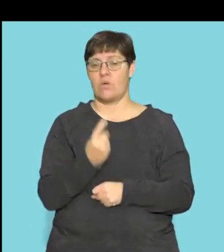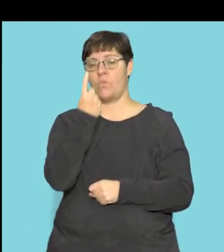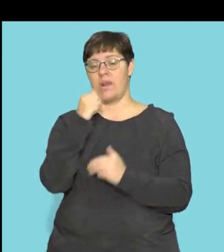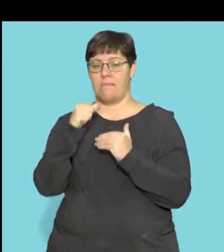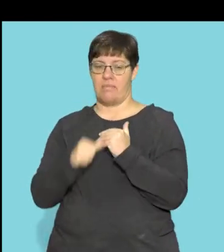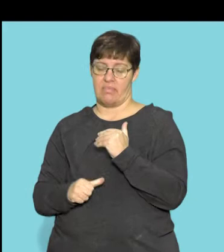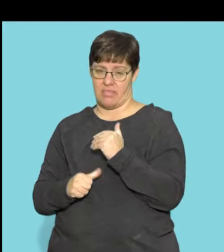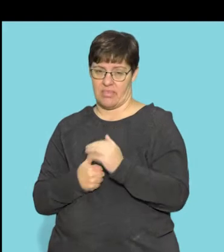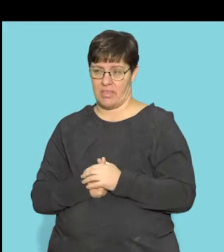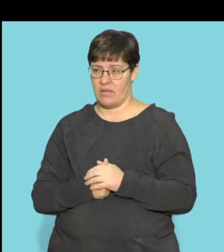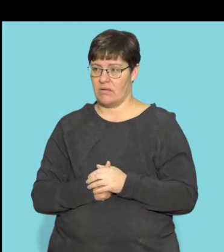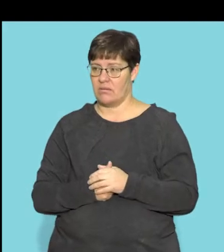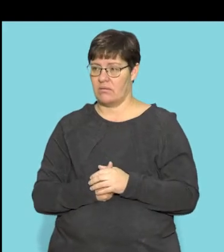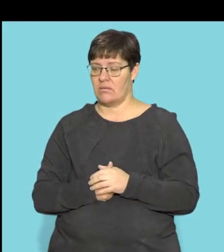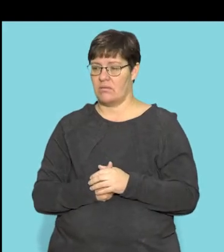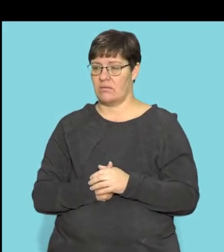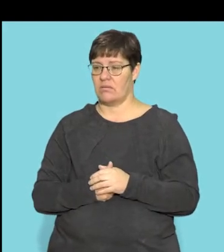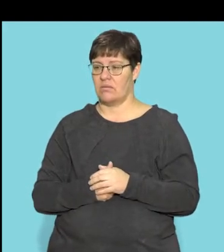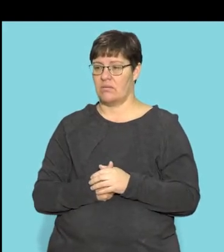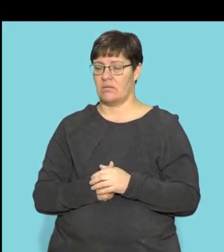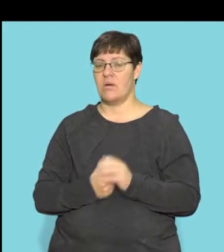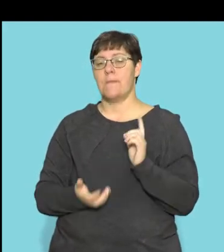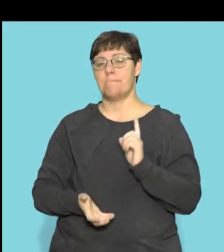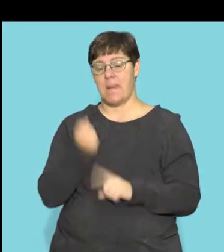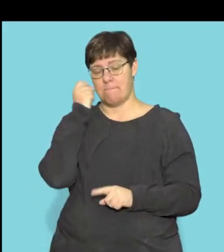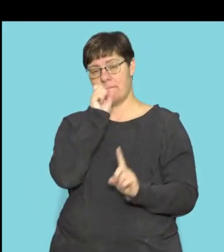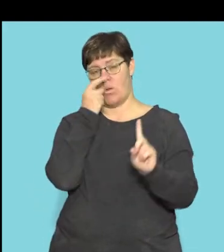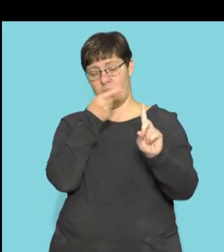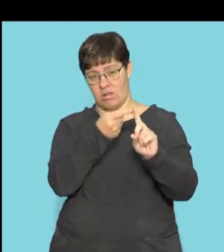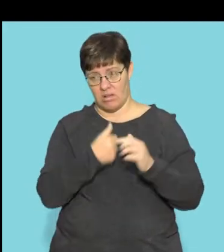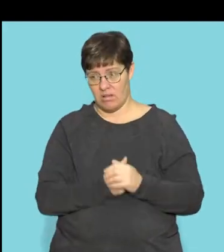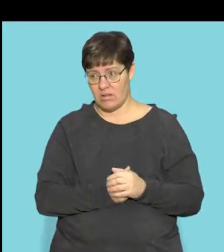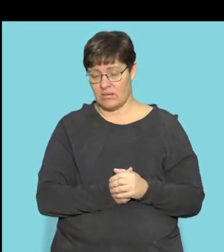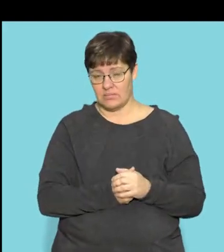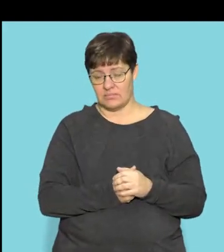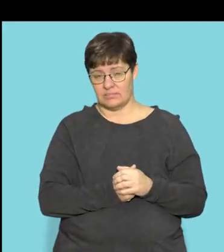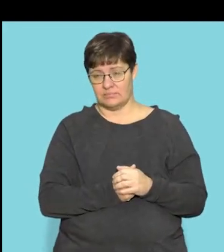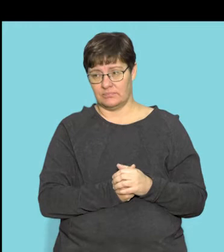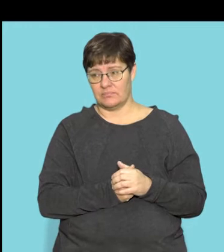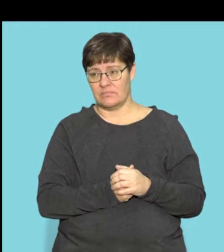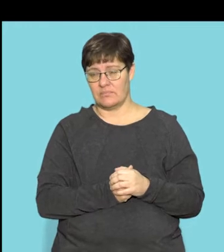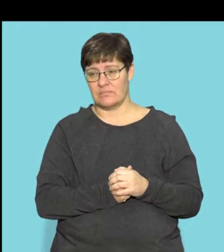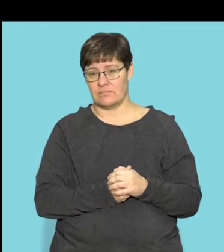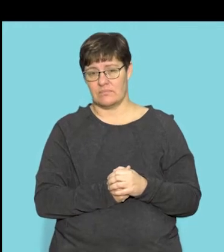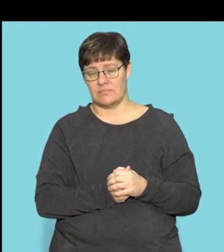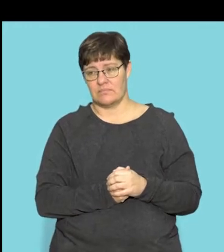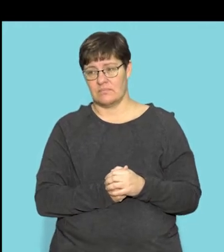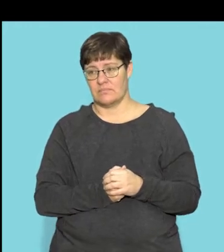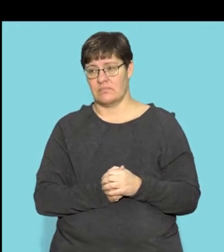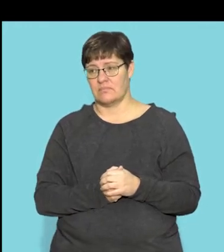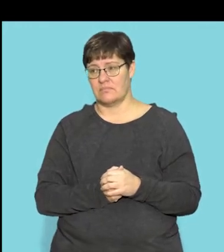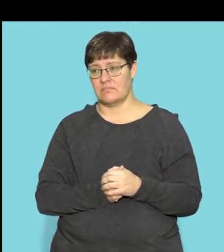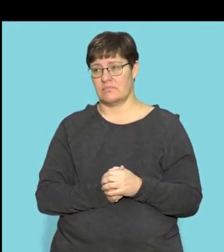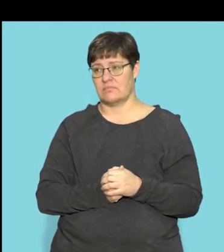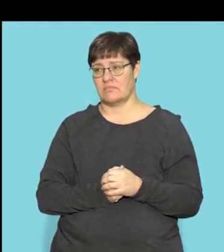years to reach my goal. Reach my goal.